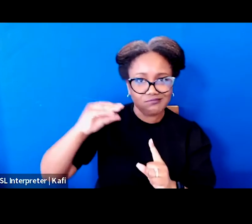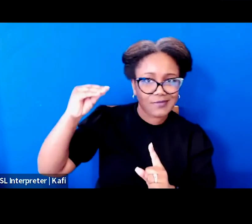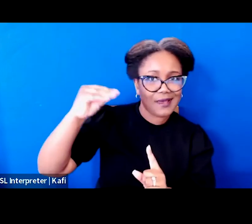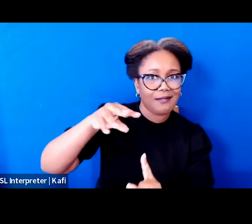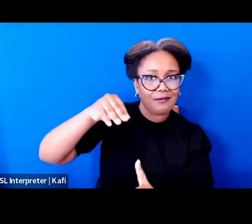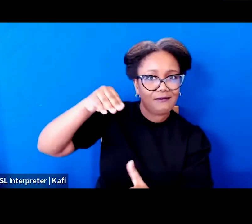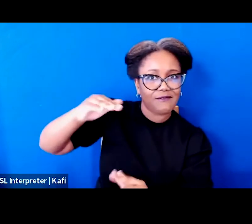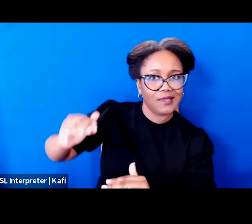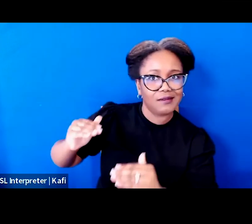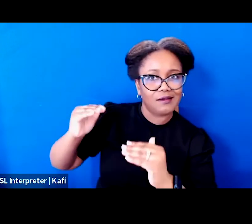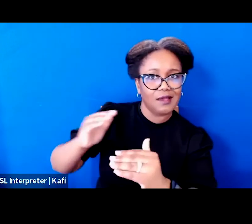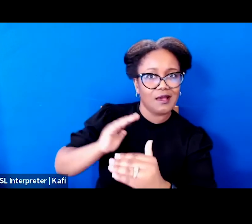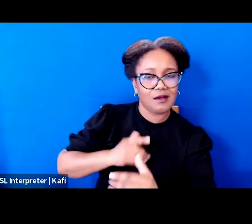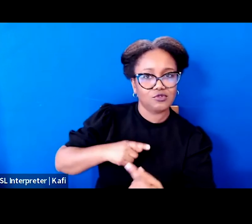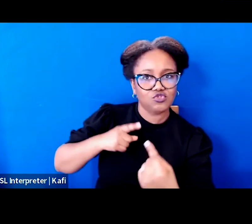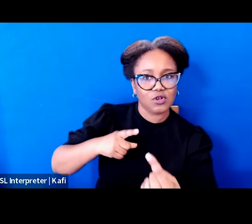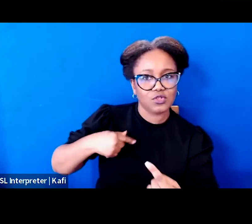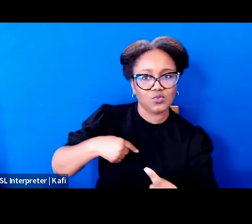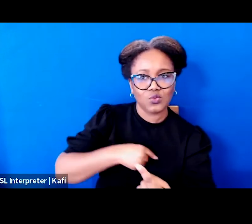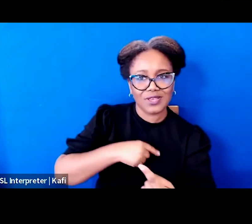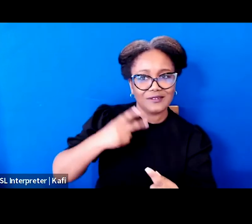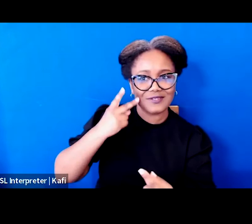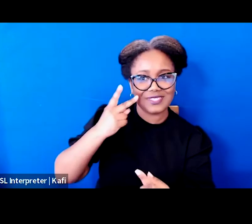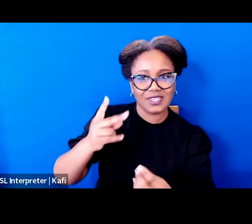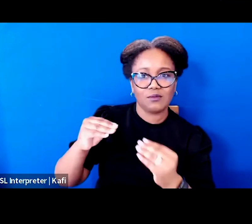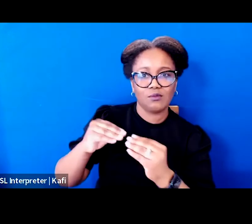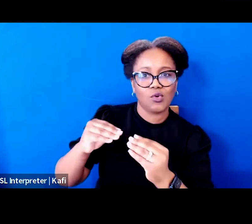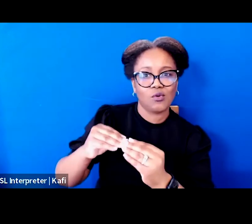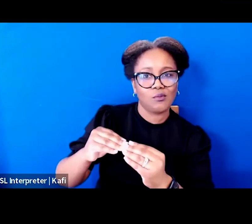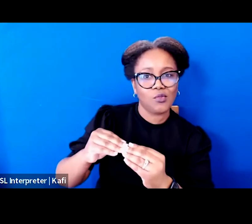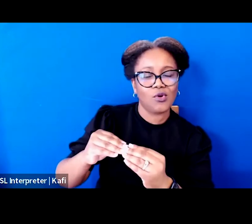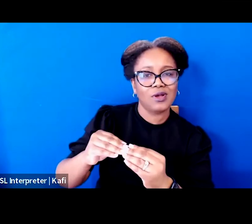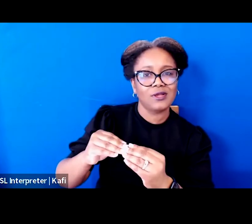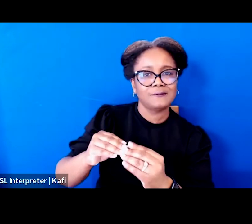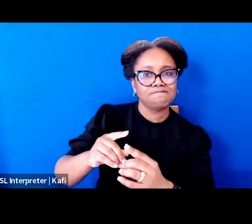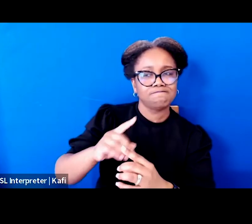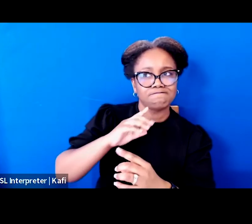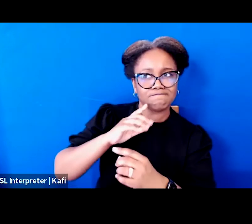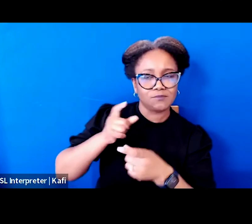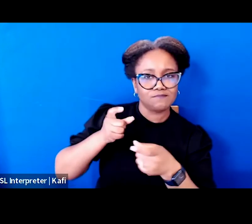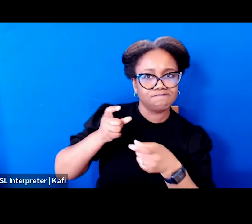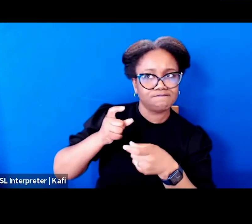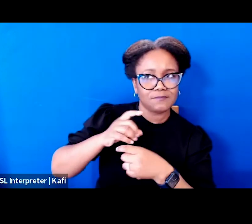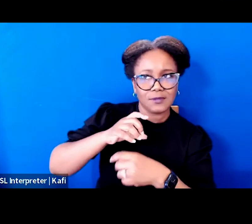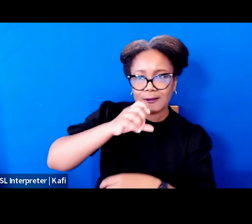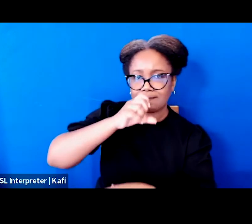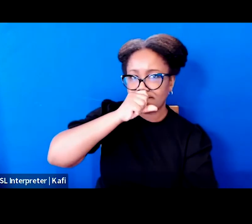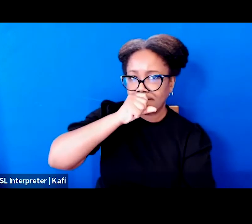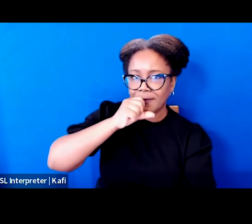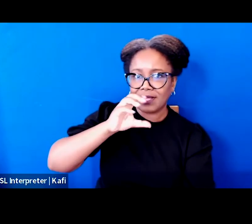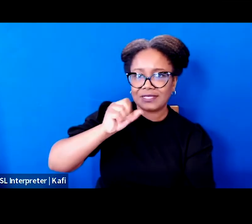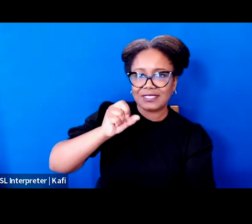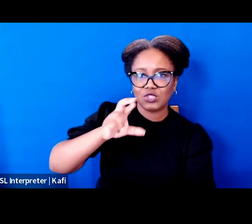these platforms, and a lot of people who are not able to get access to what we're